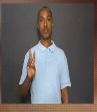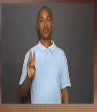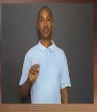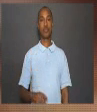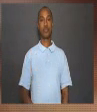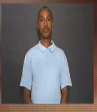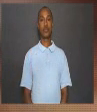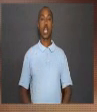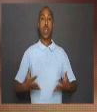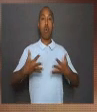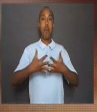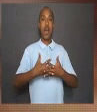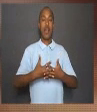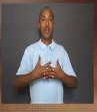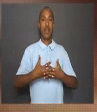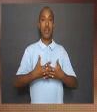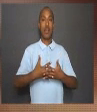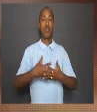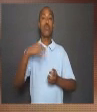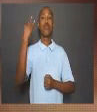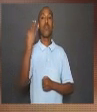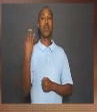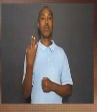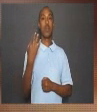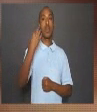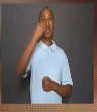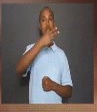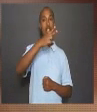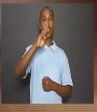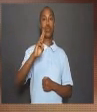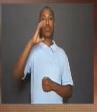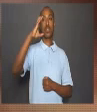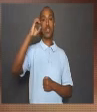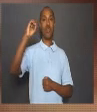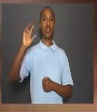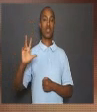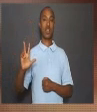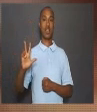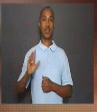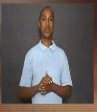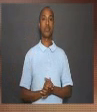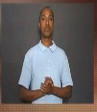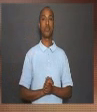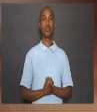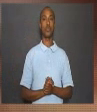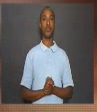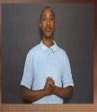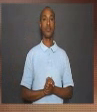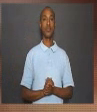dioxide combine to form carbonic acid.